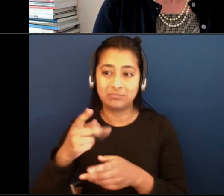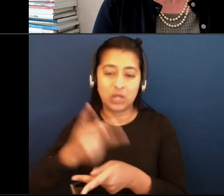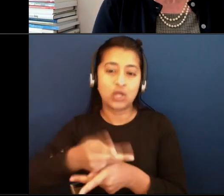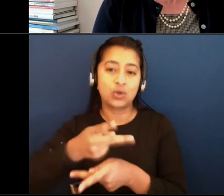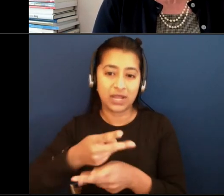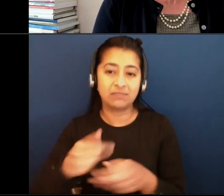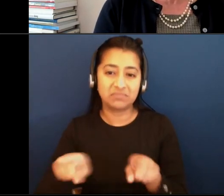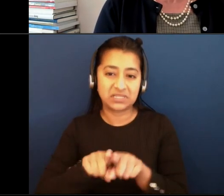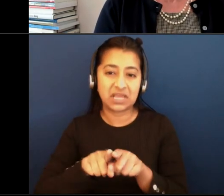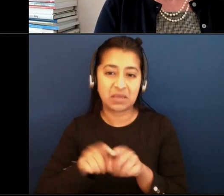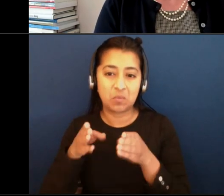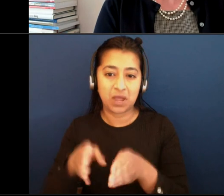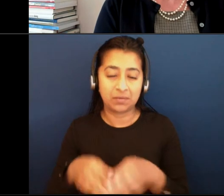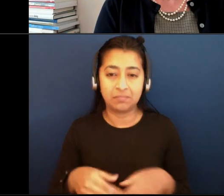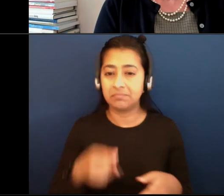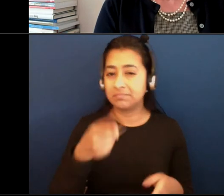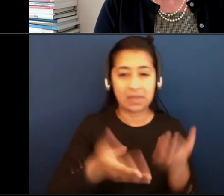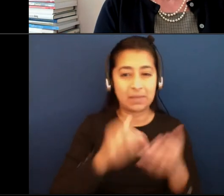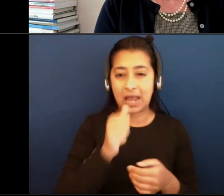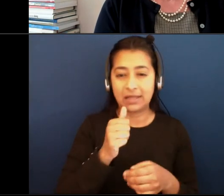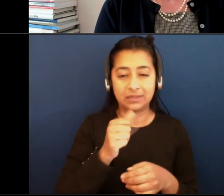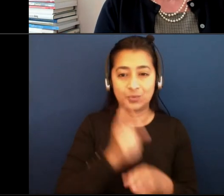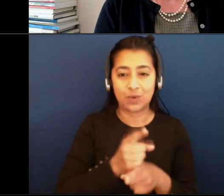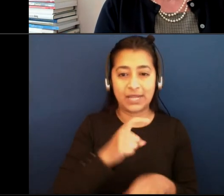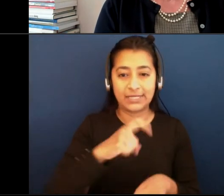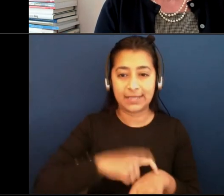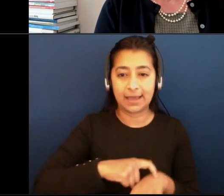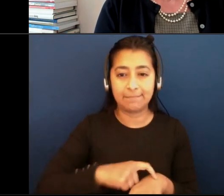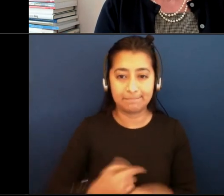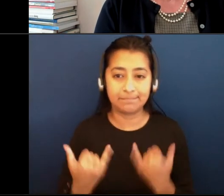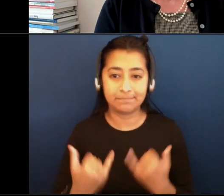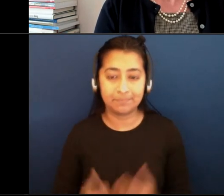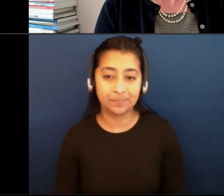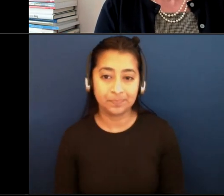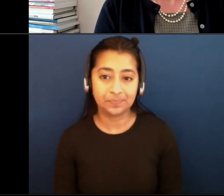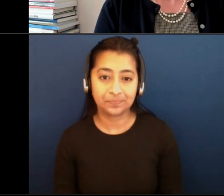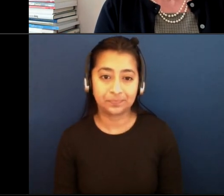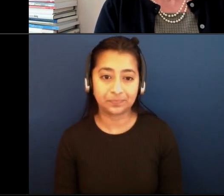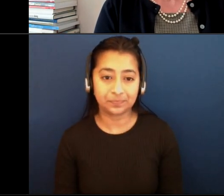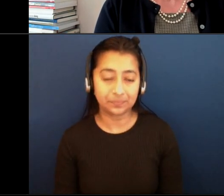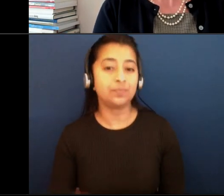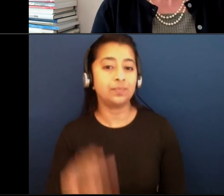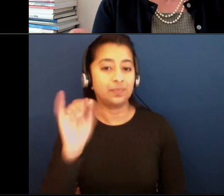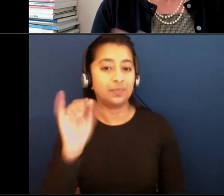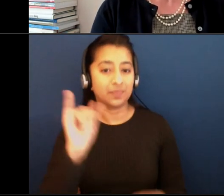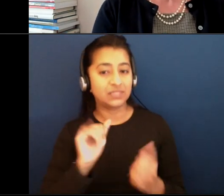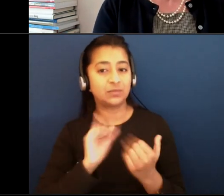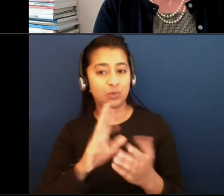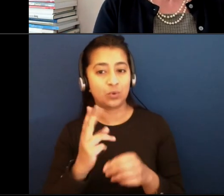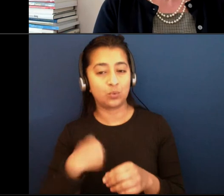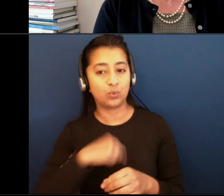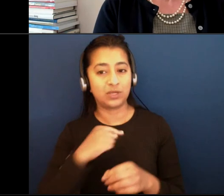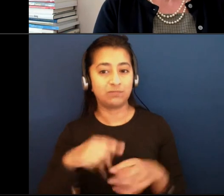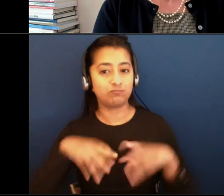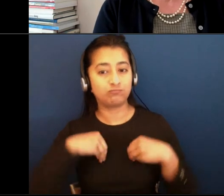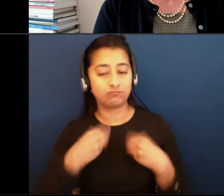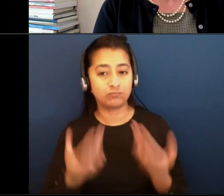So I think it's not the right time. And that's an approach that we have taken at Language, right? So when it was